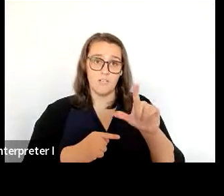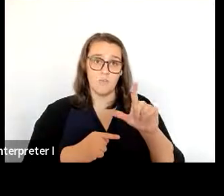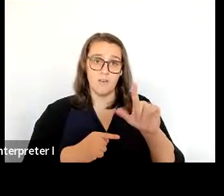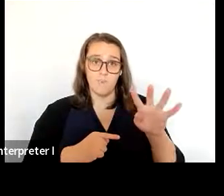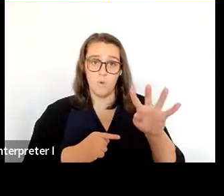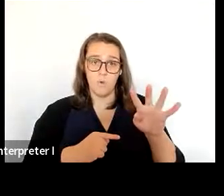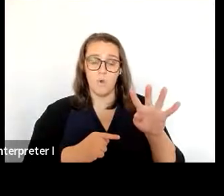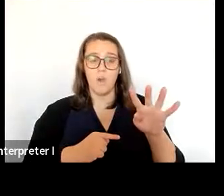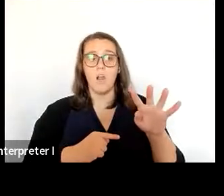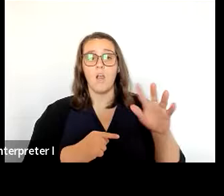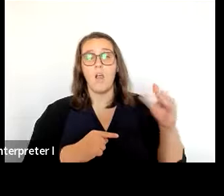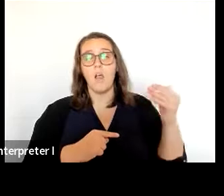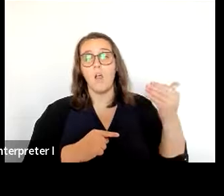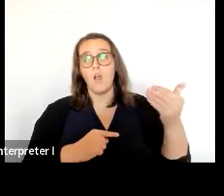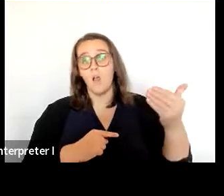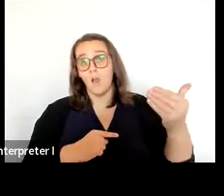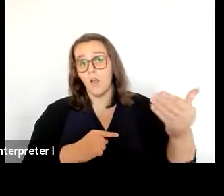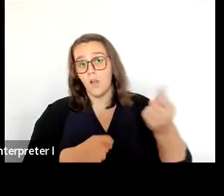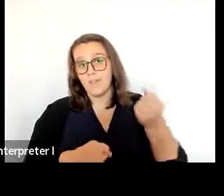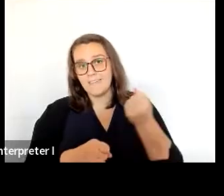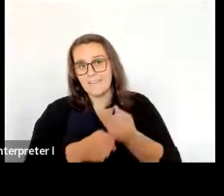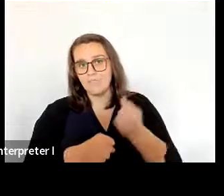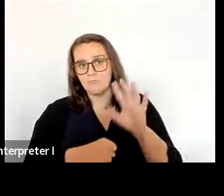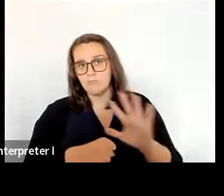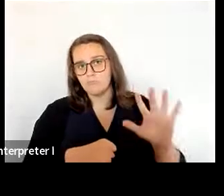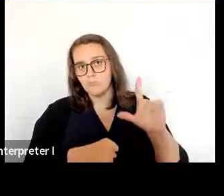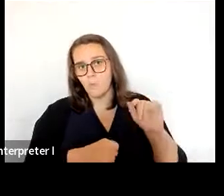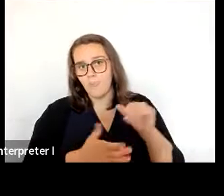want to say that I may revisit